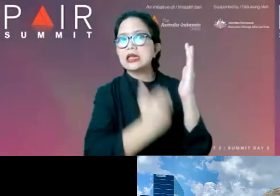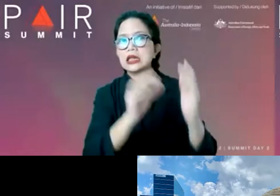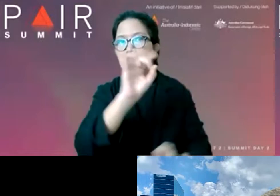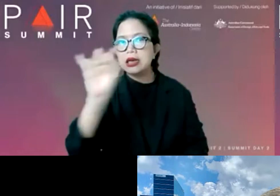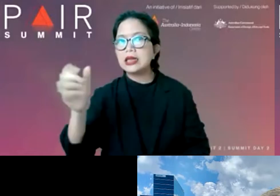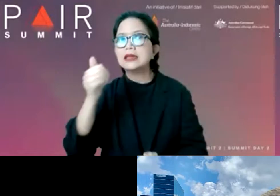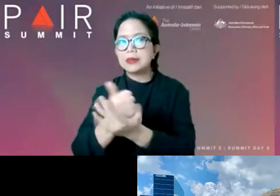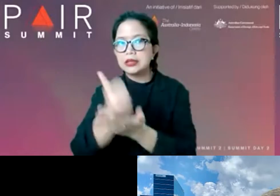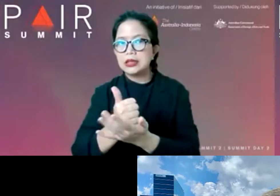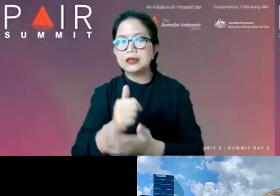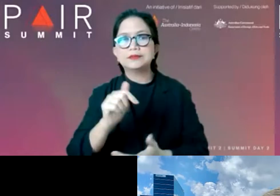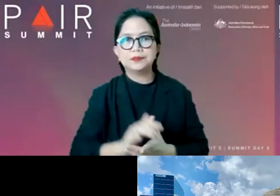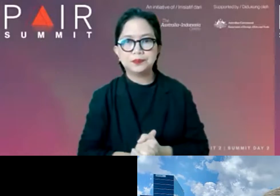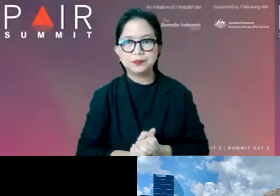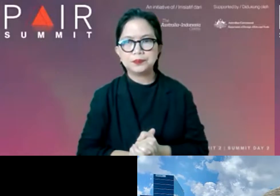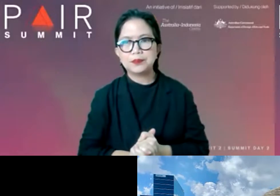my experience,